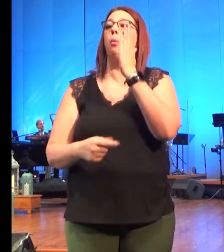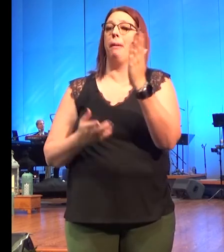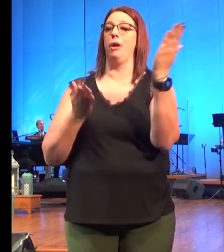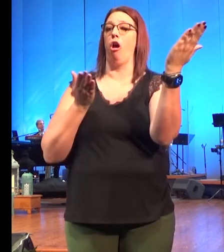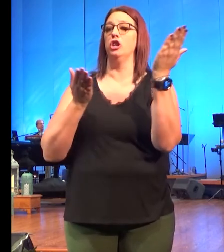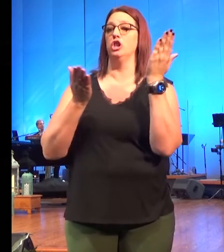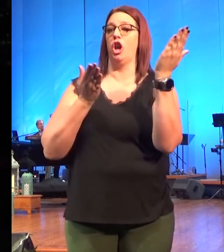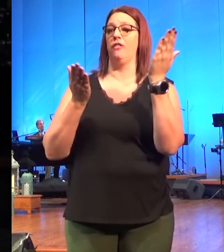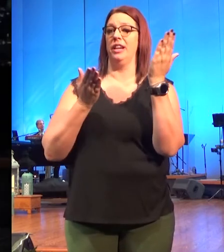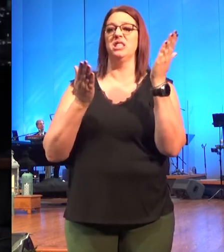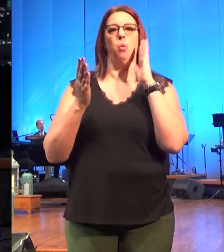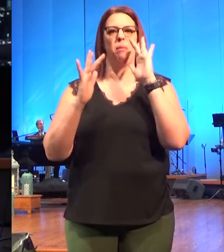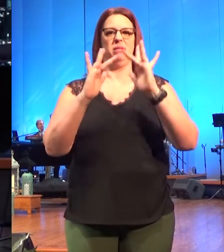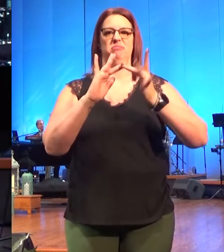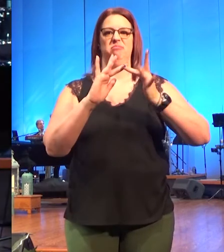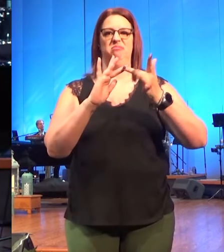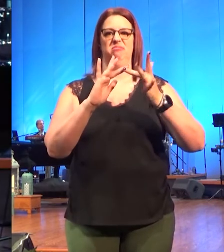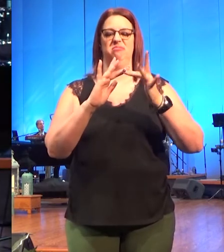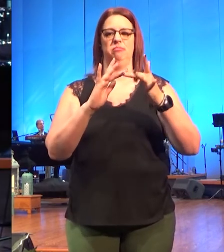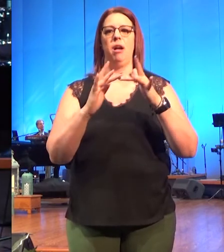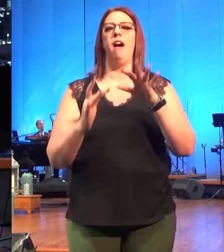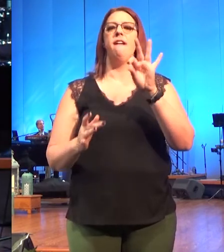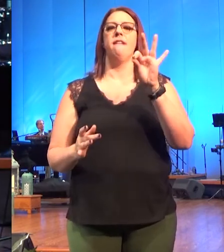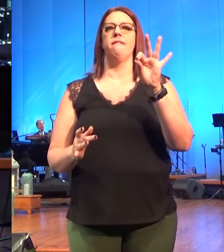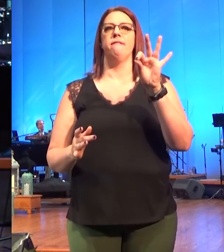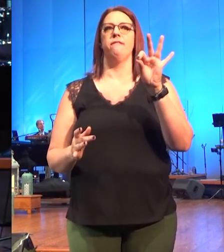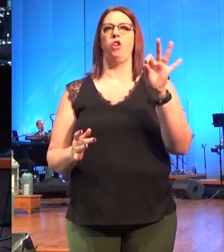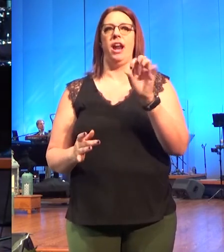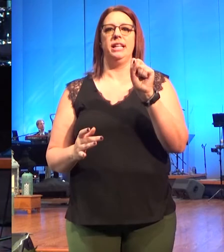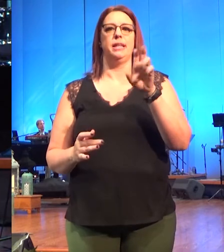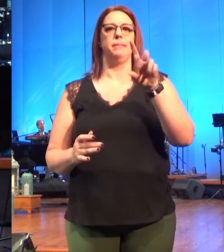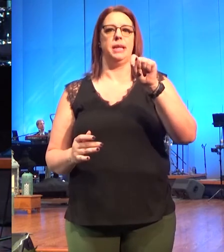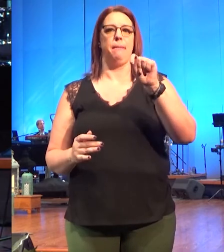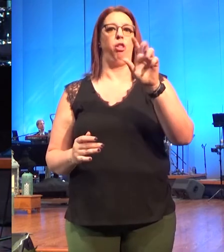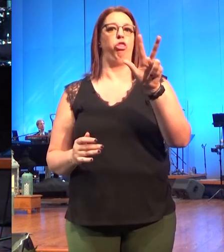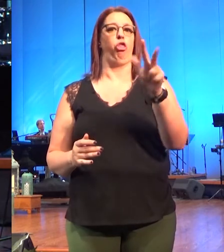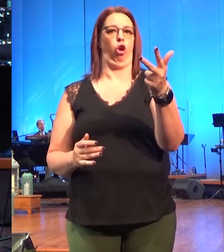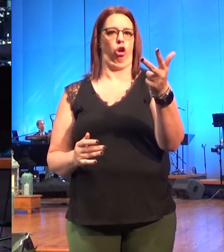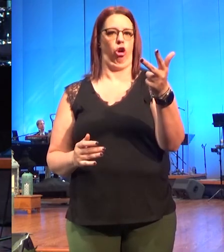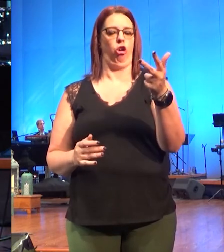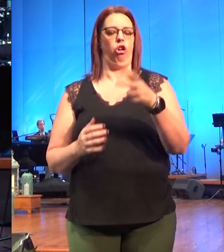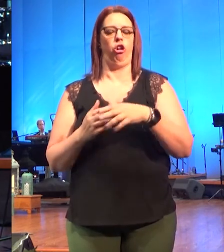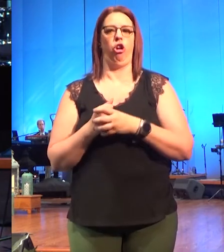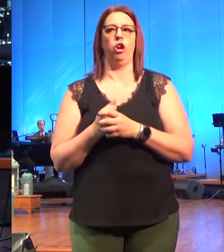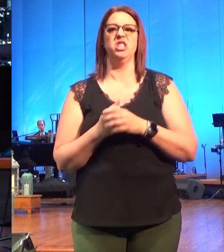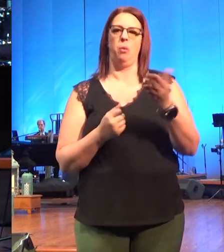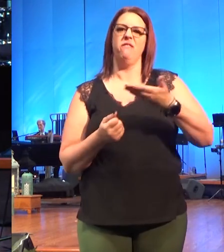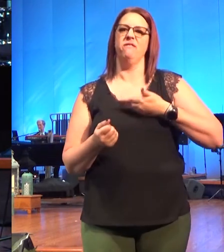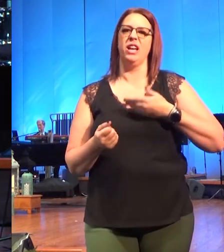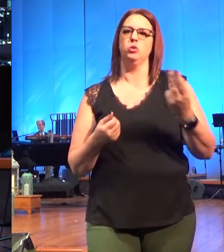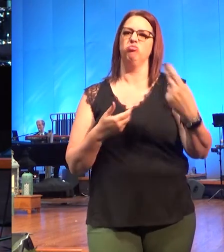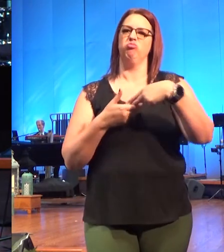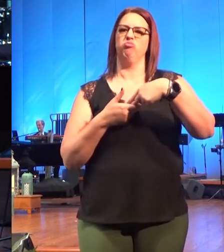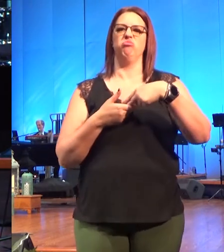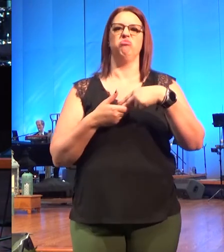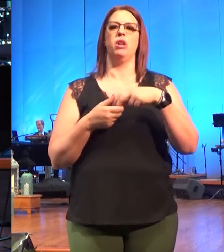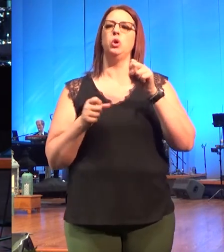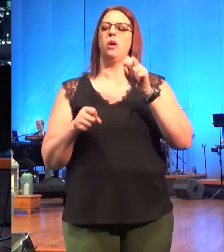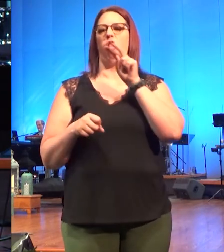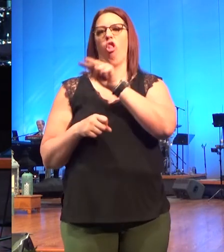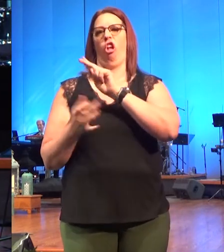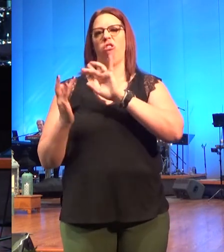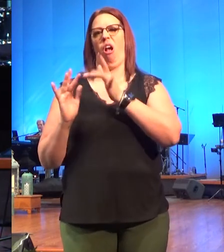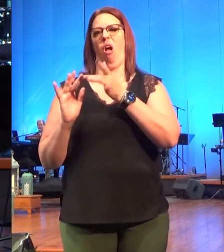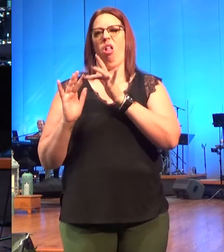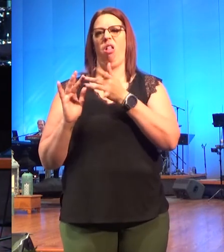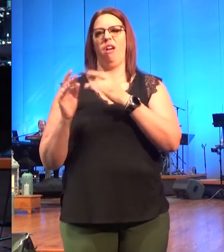behalf, a live stream service on Friday, September 3rd at 11:30. We invite you to join in if you'd like. Go to the milehighchurch.org